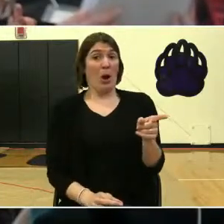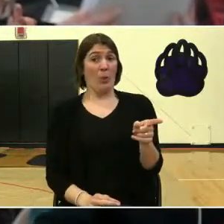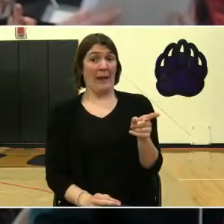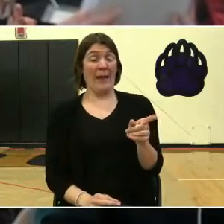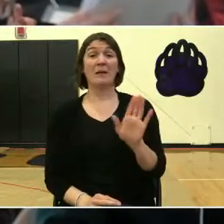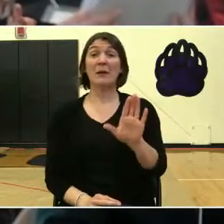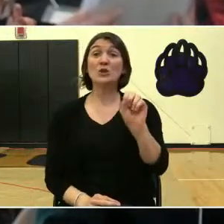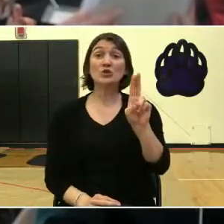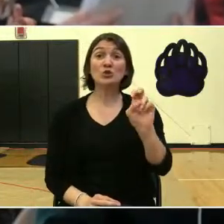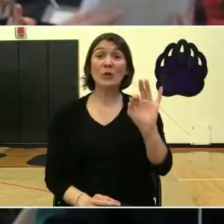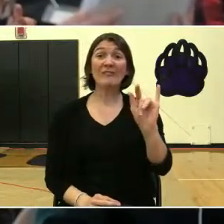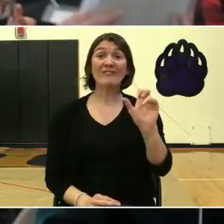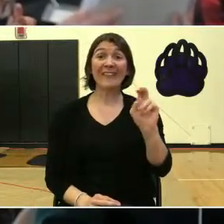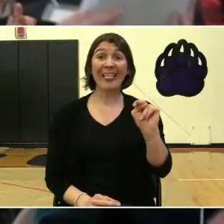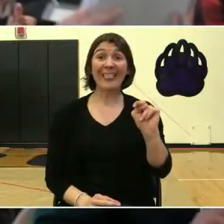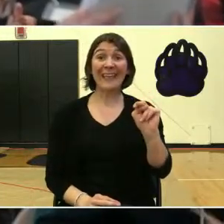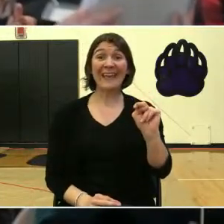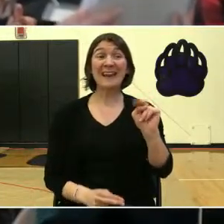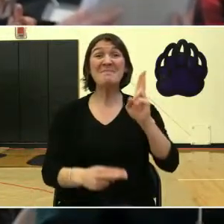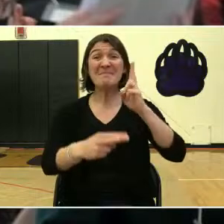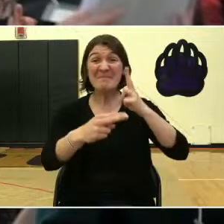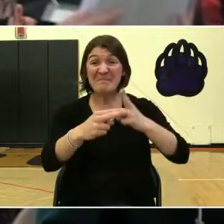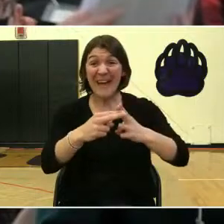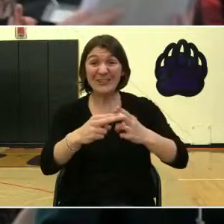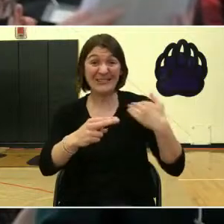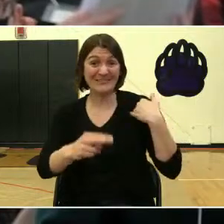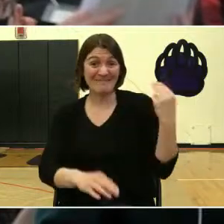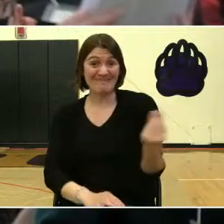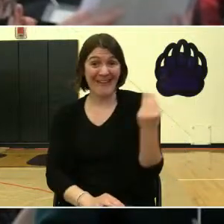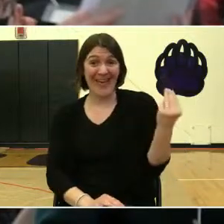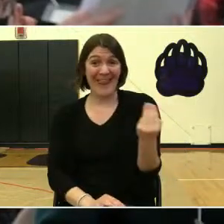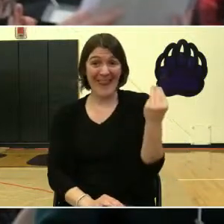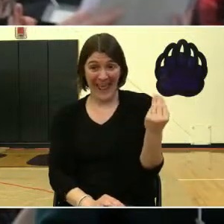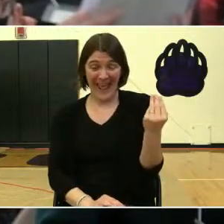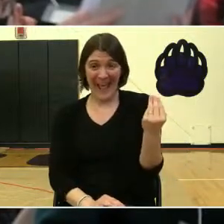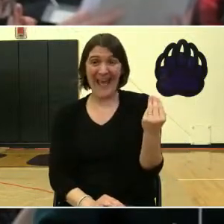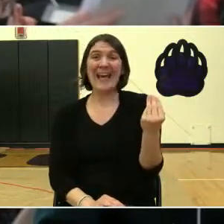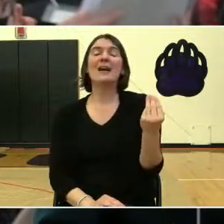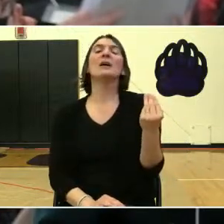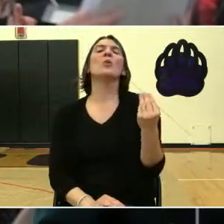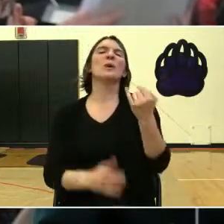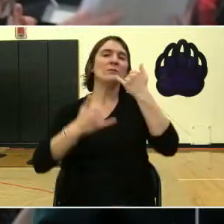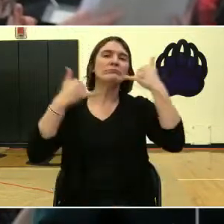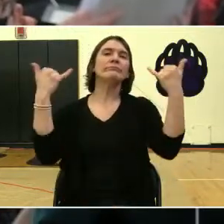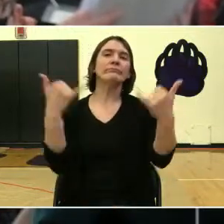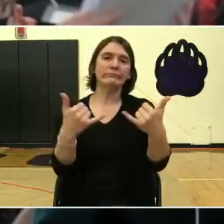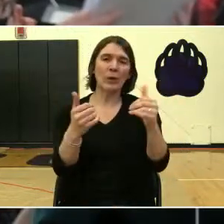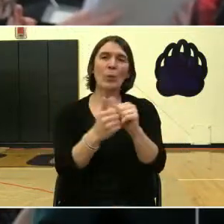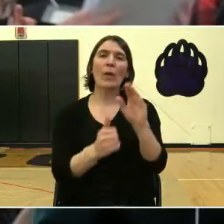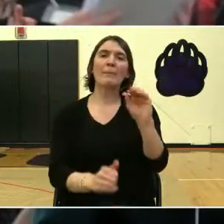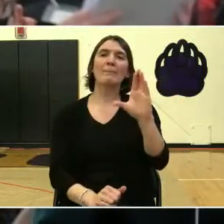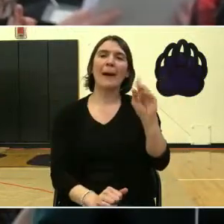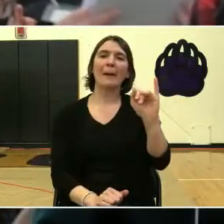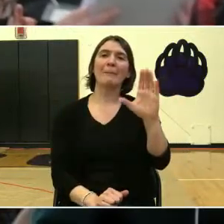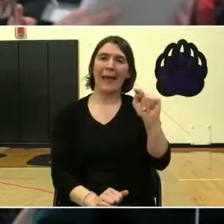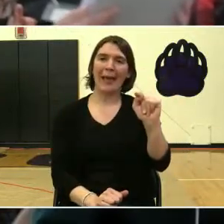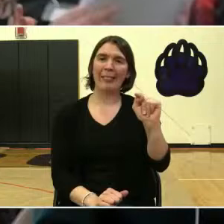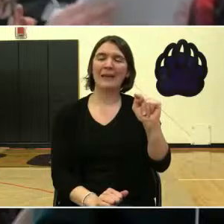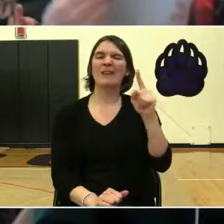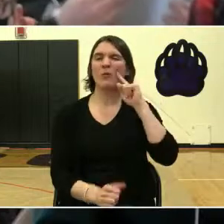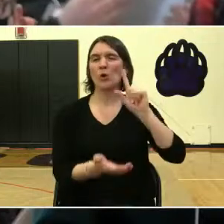out that silian was called out on Monday night we had a um call with Becca balent through the commons talking about